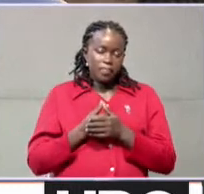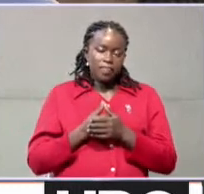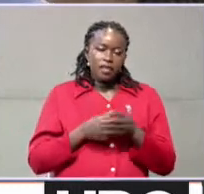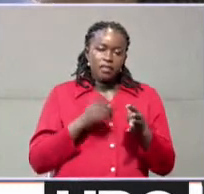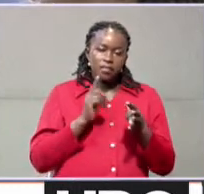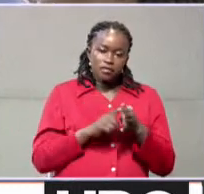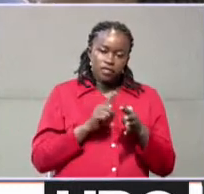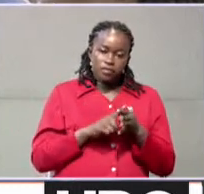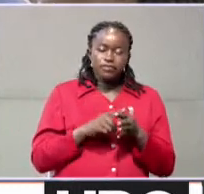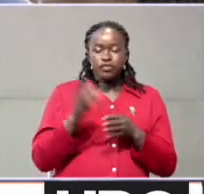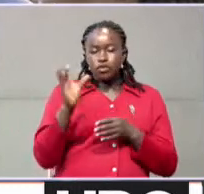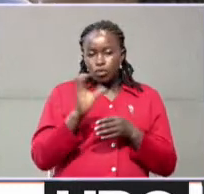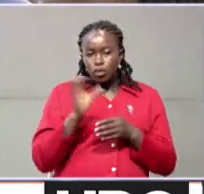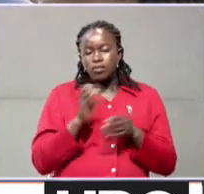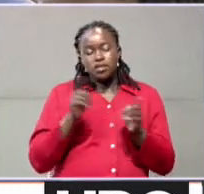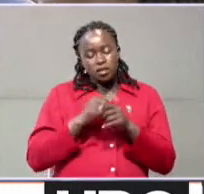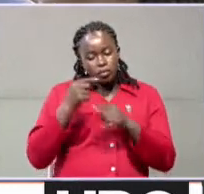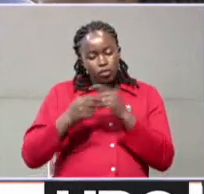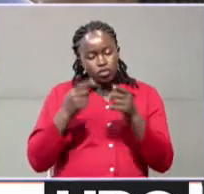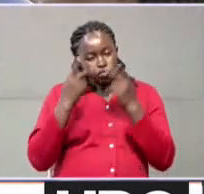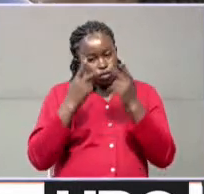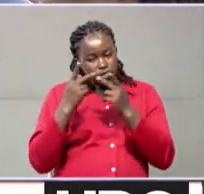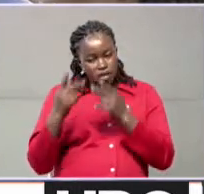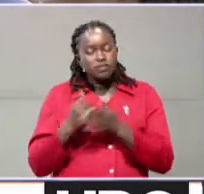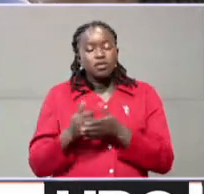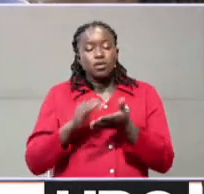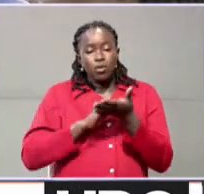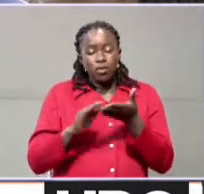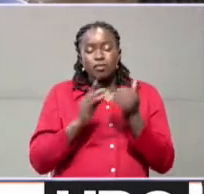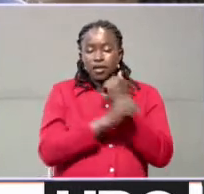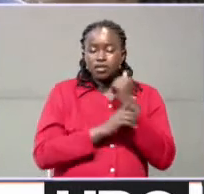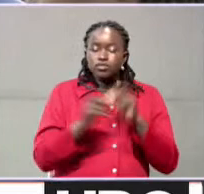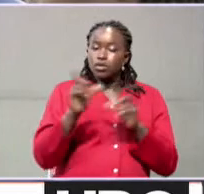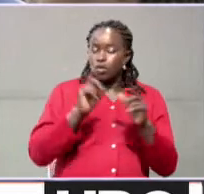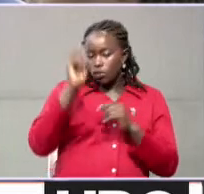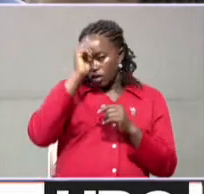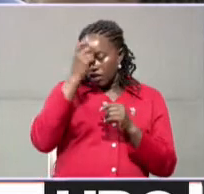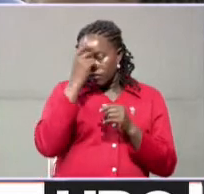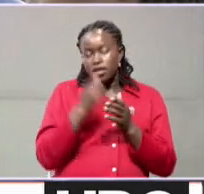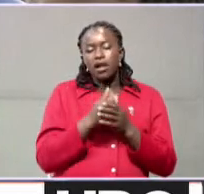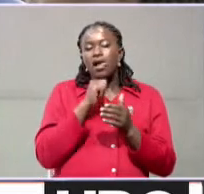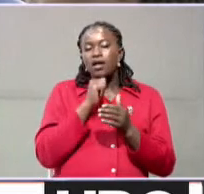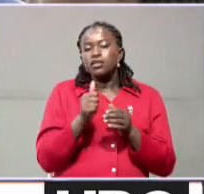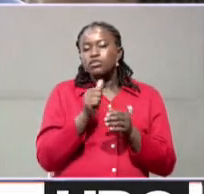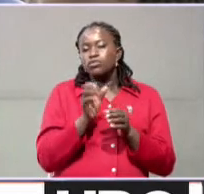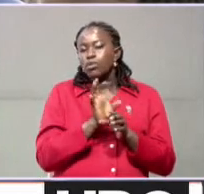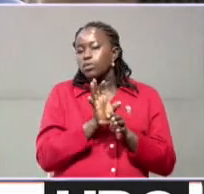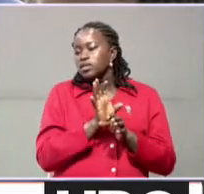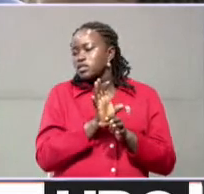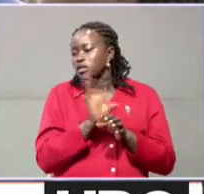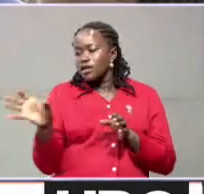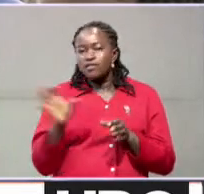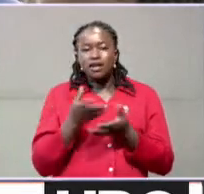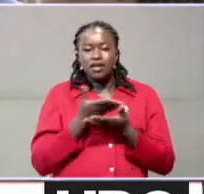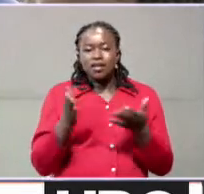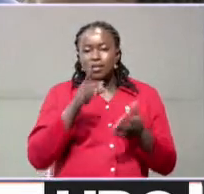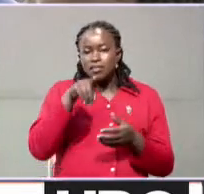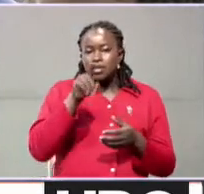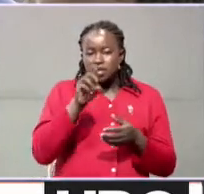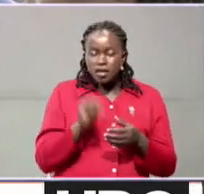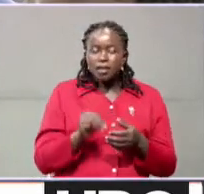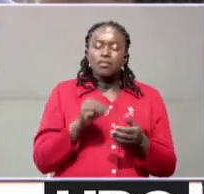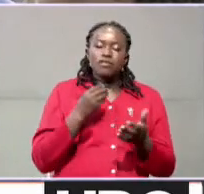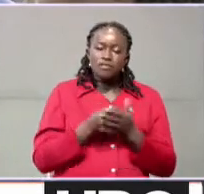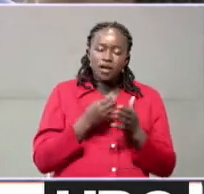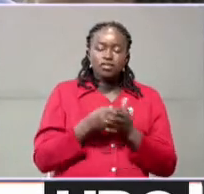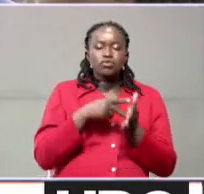four the committee further observed the date hoymer district local government did not divert any of the pdm funds for payment